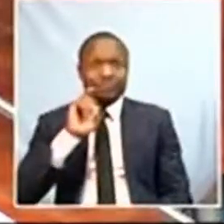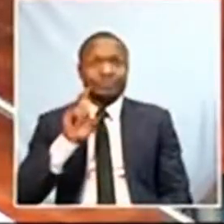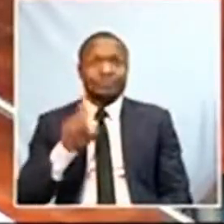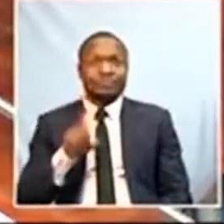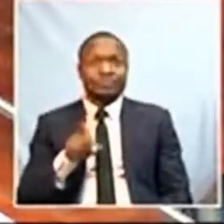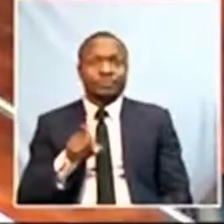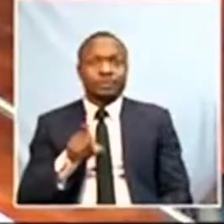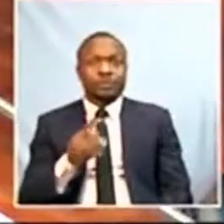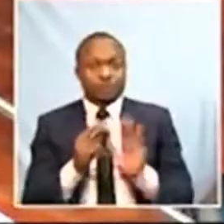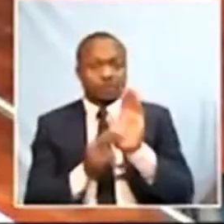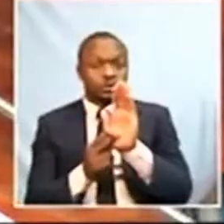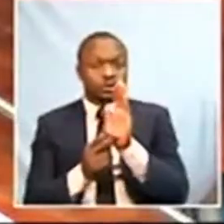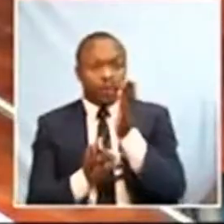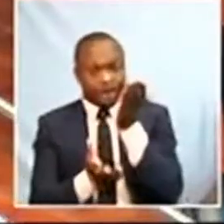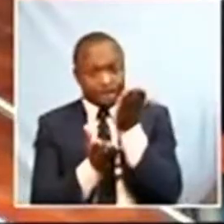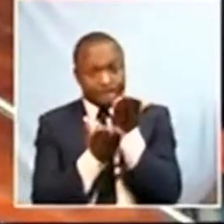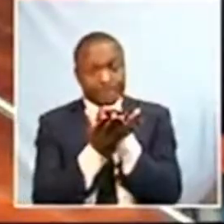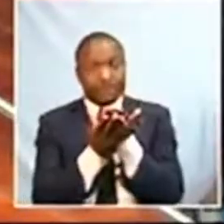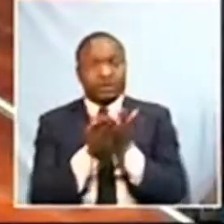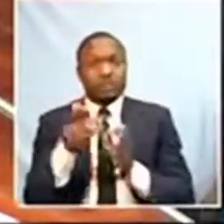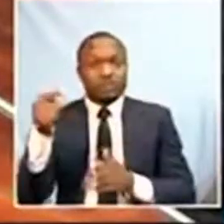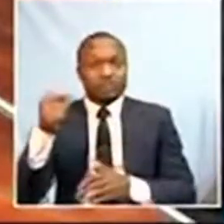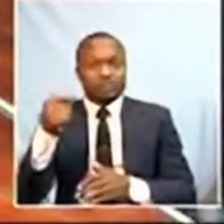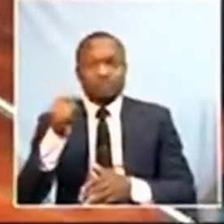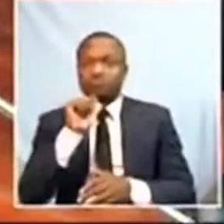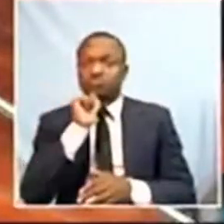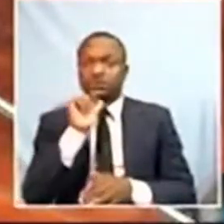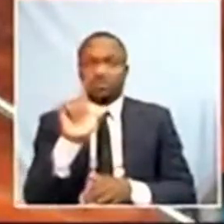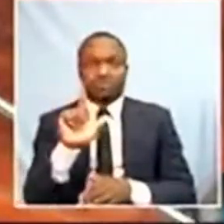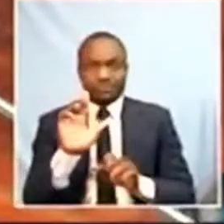be Appendix G and not L.